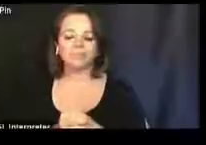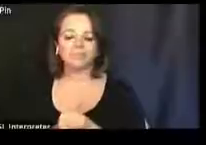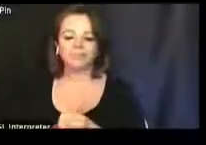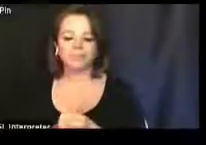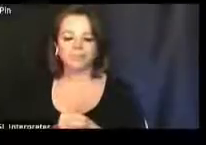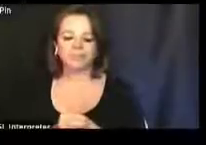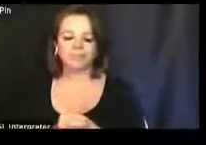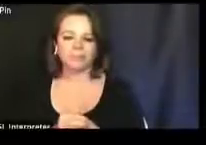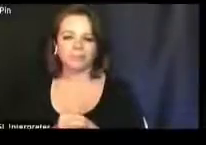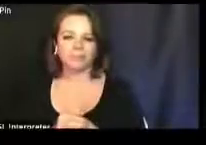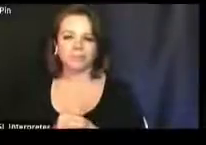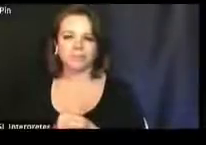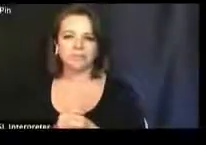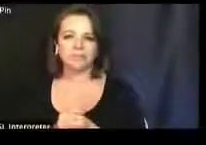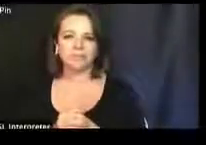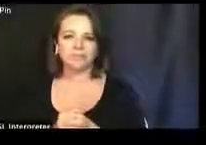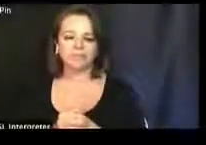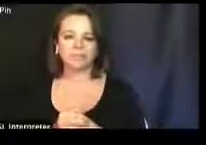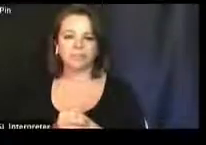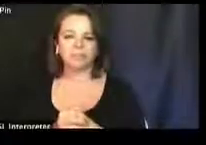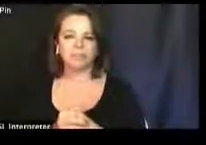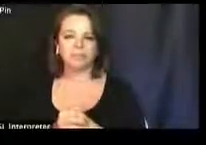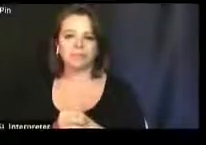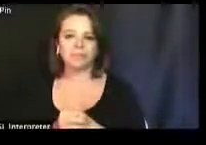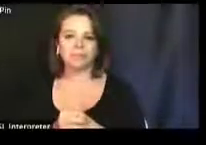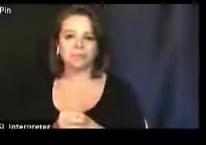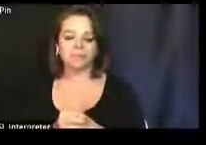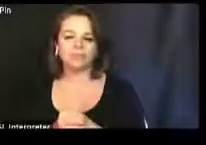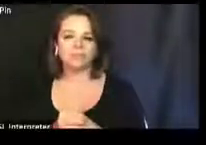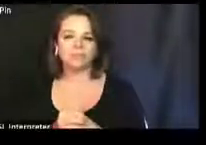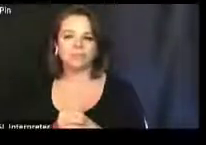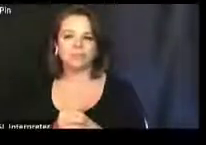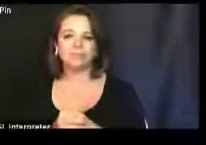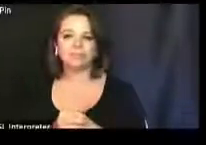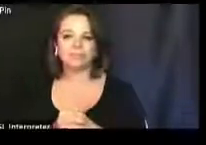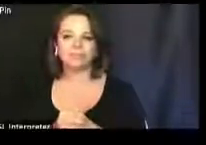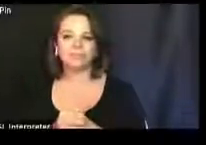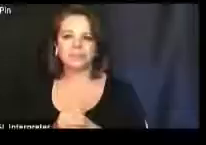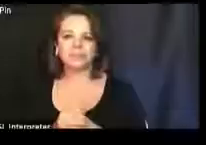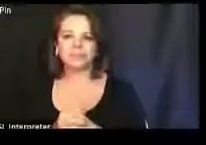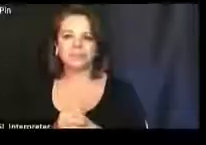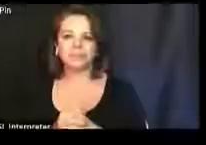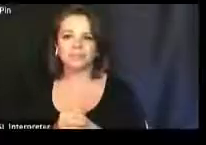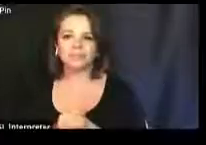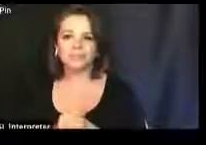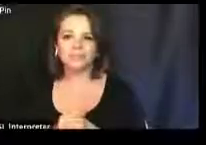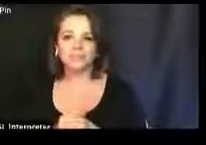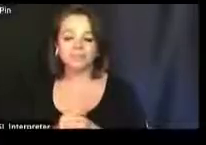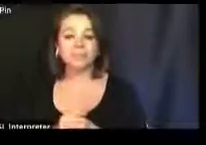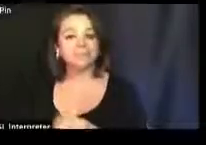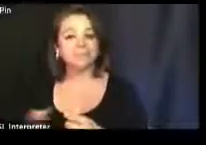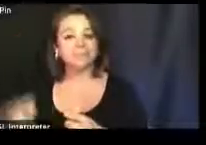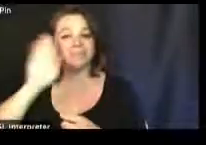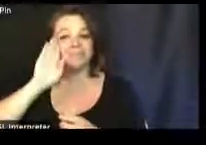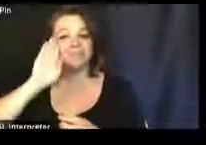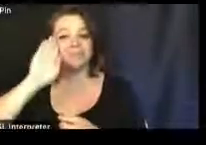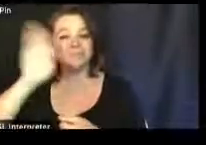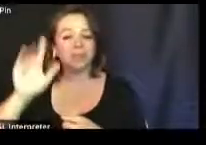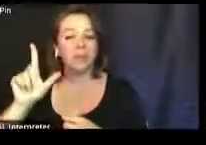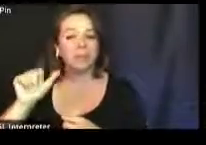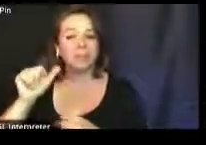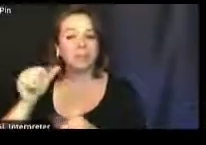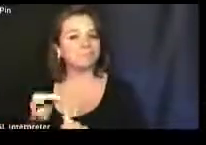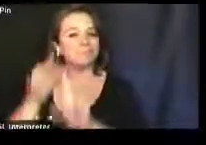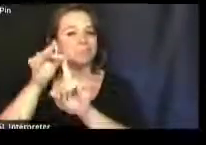Les mando saludos desde San Diego. Soy Patricia Sinai. Hello, Los Angeles, especially my mommy